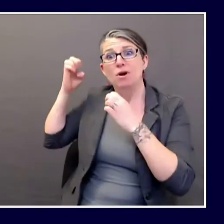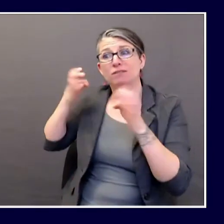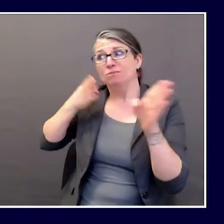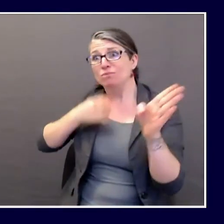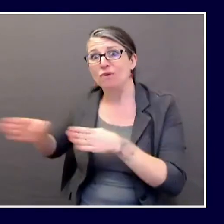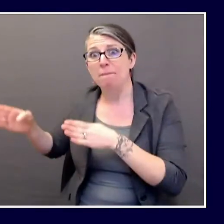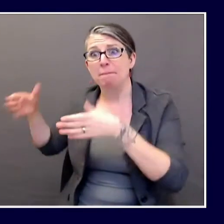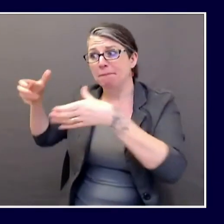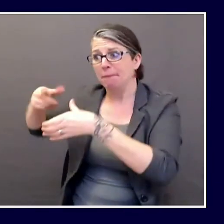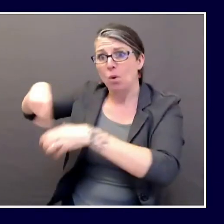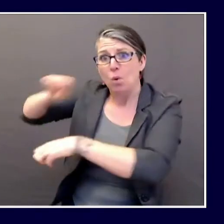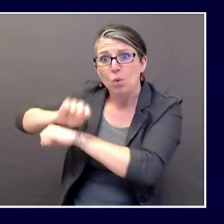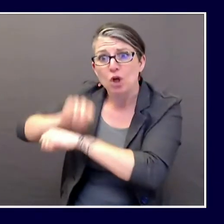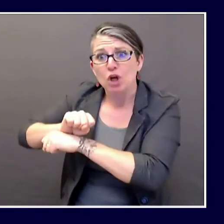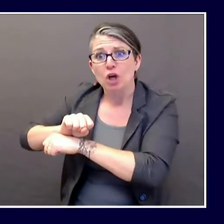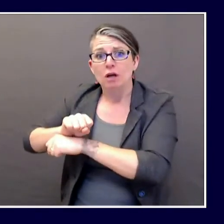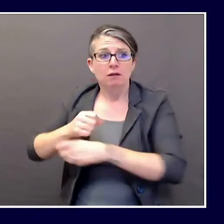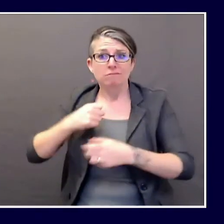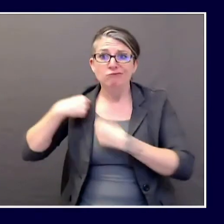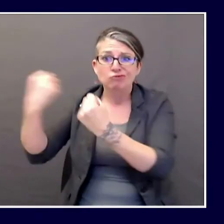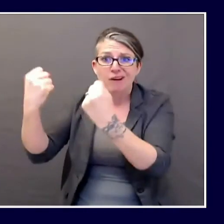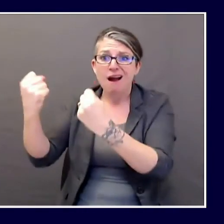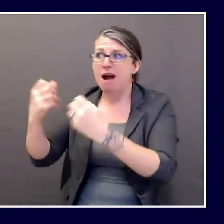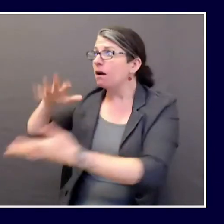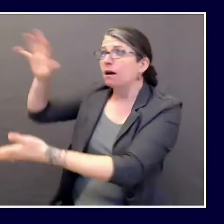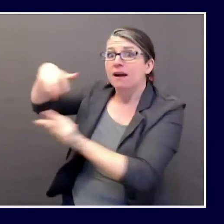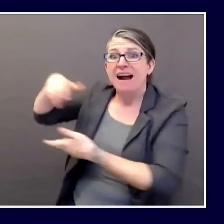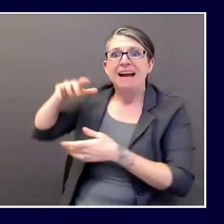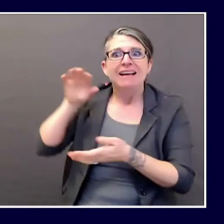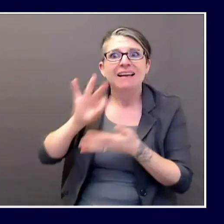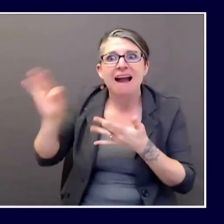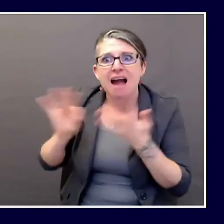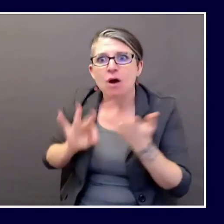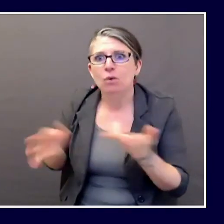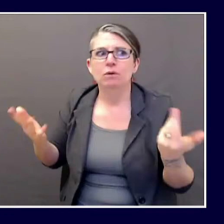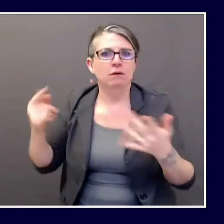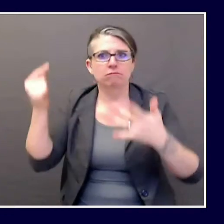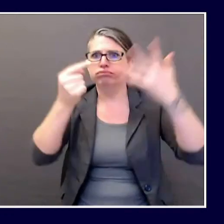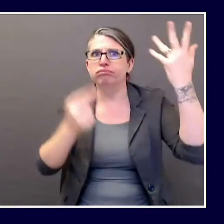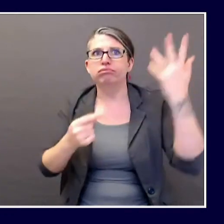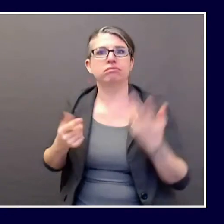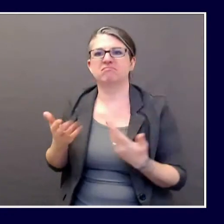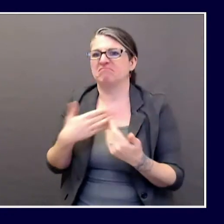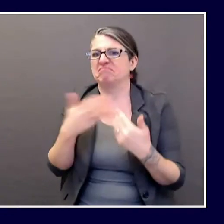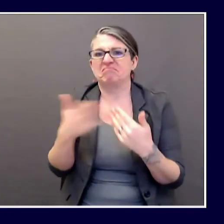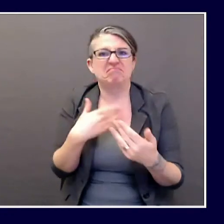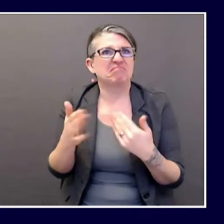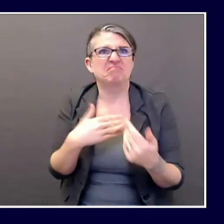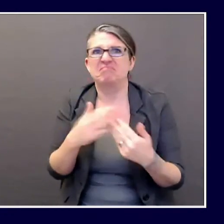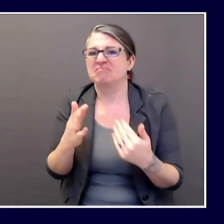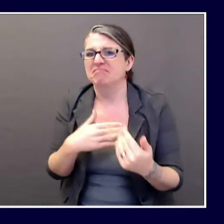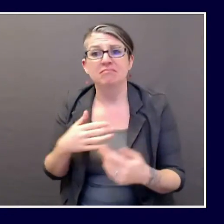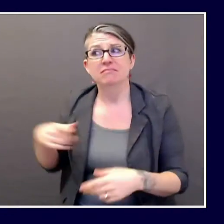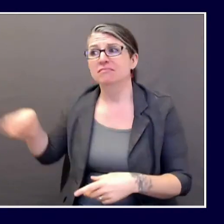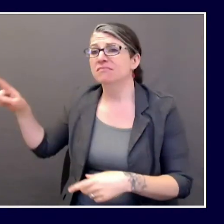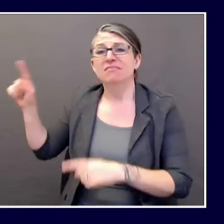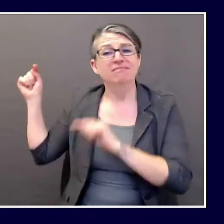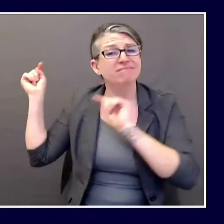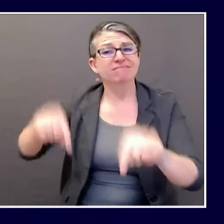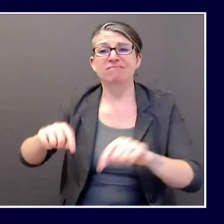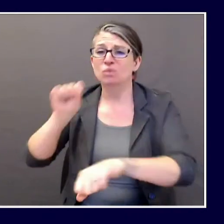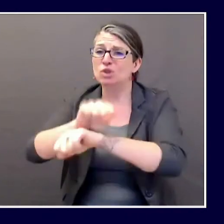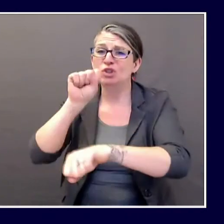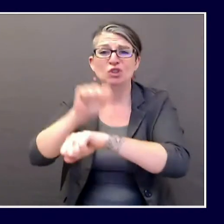without fail, again, 5 million pieces of PPE to healthcare providers, hospitals, long-term care facilities,